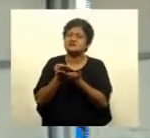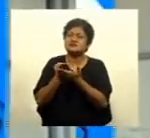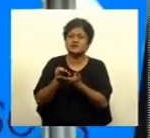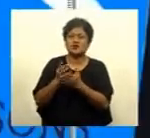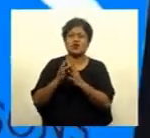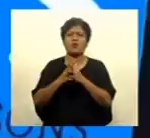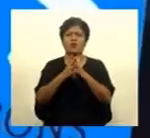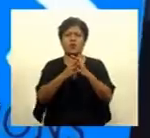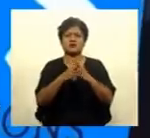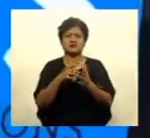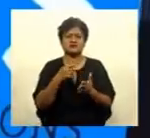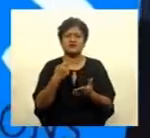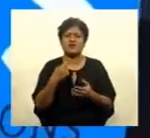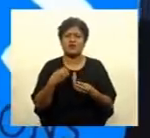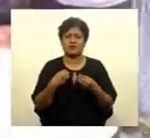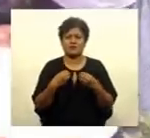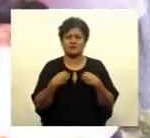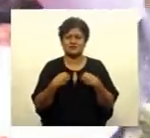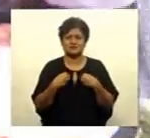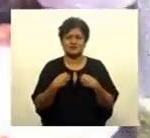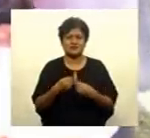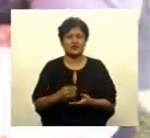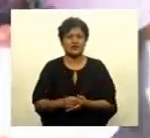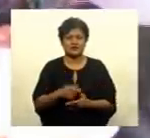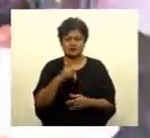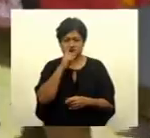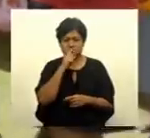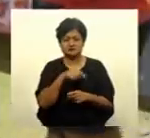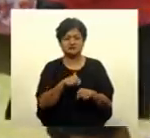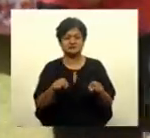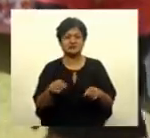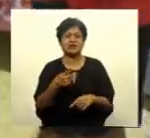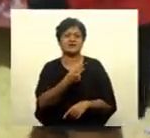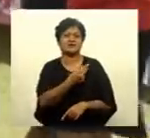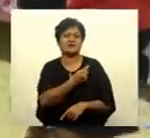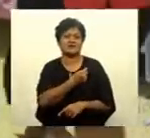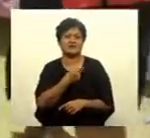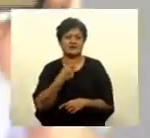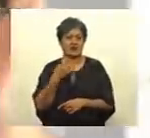Division, and residents in care homes vaccinated.